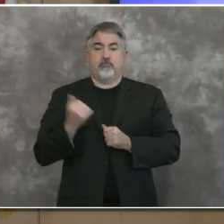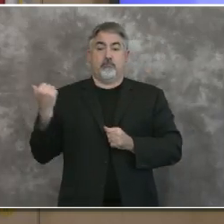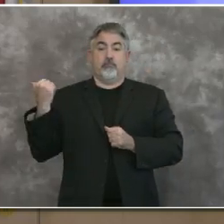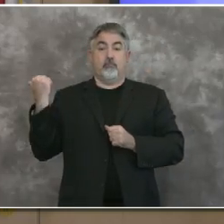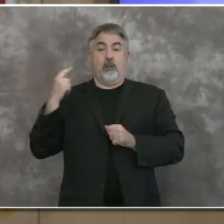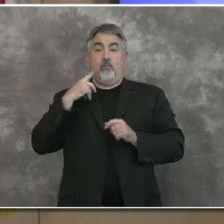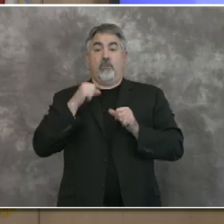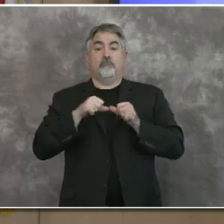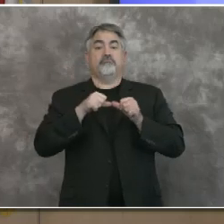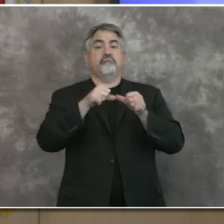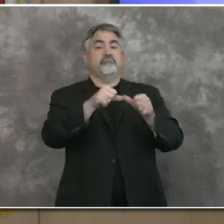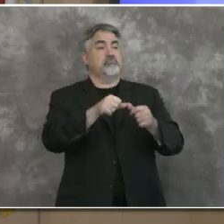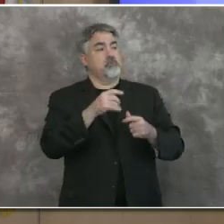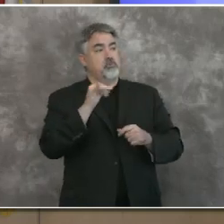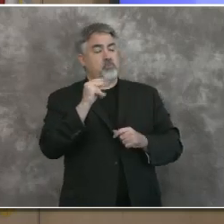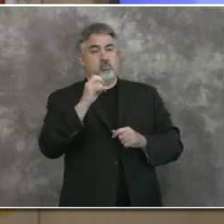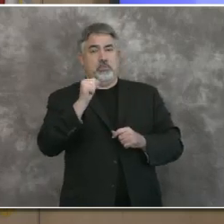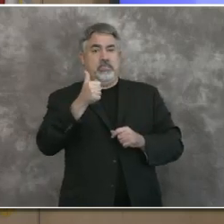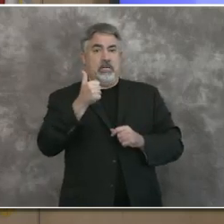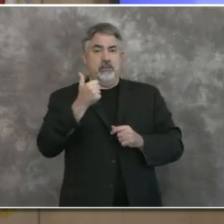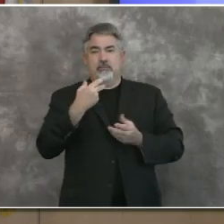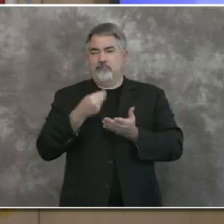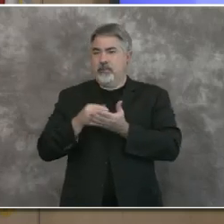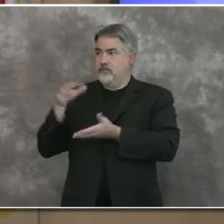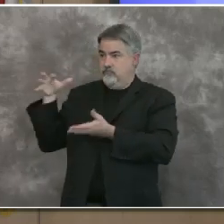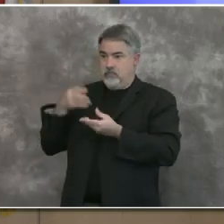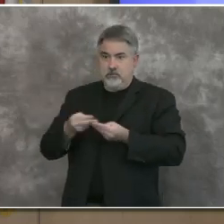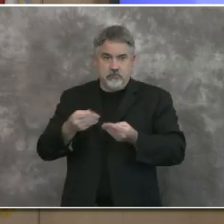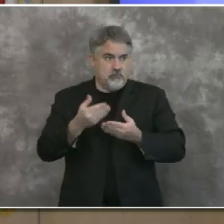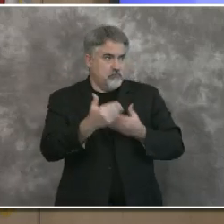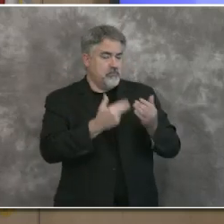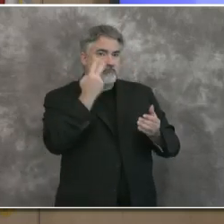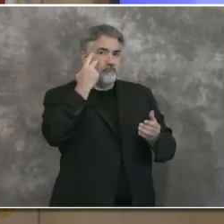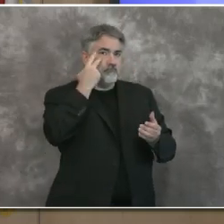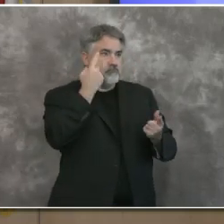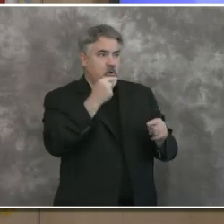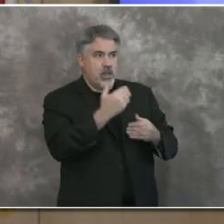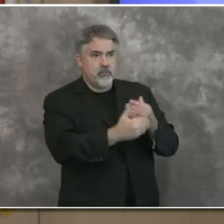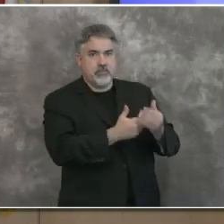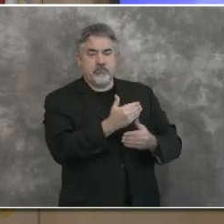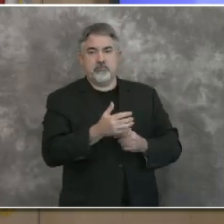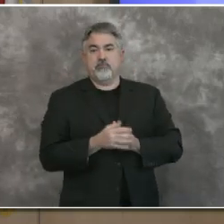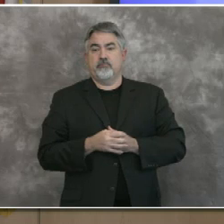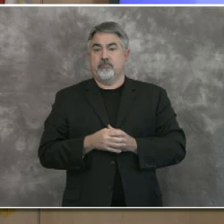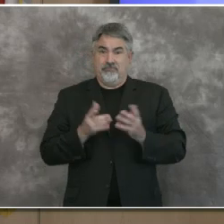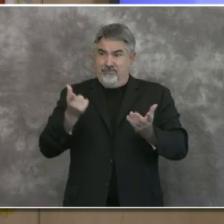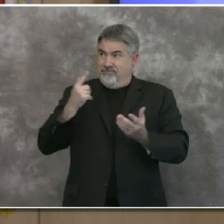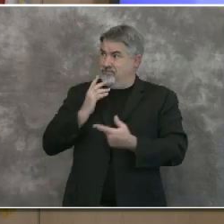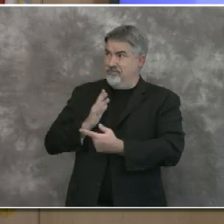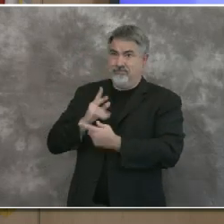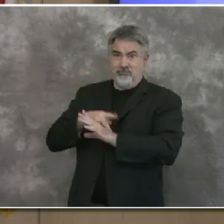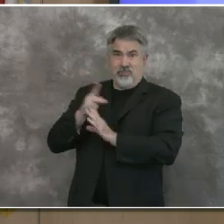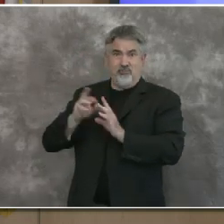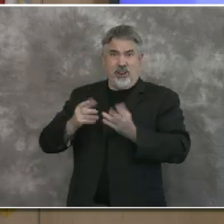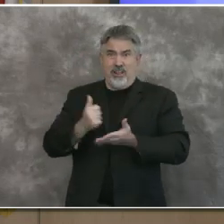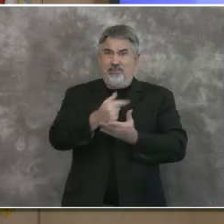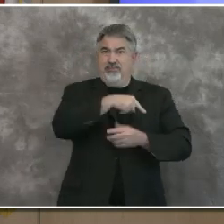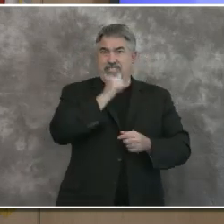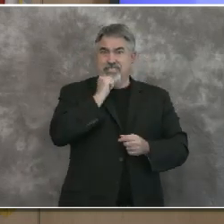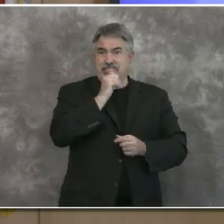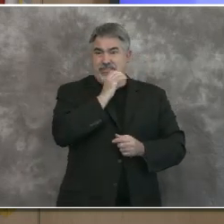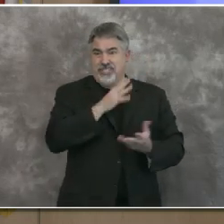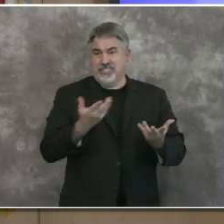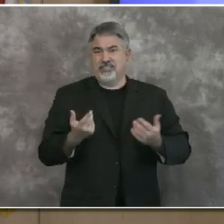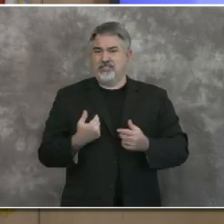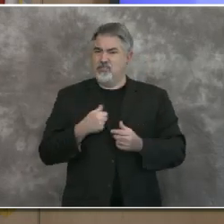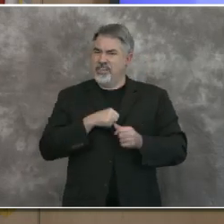to be extended or not extended. This is not only a great program for our seniors, but this is a great way for us to continue to engage and support